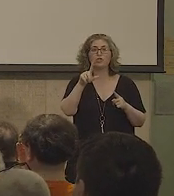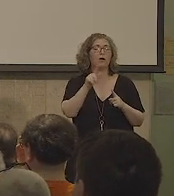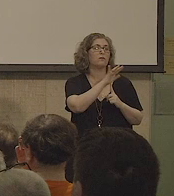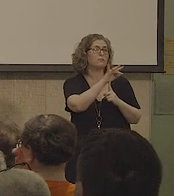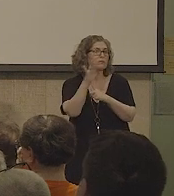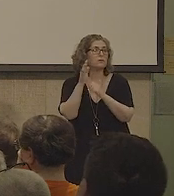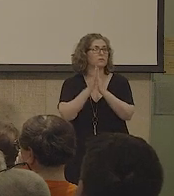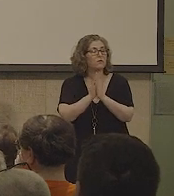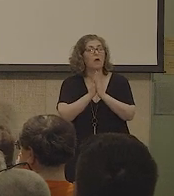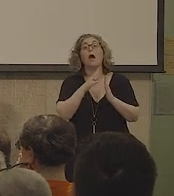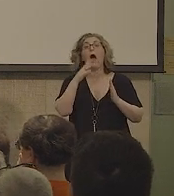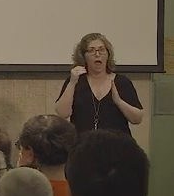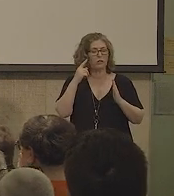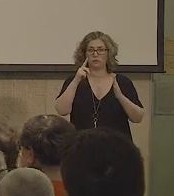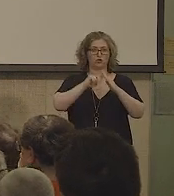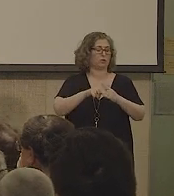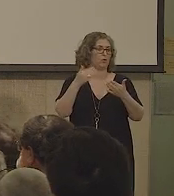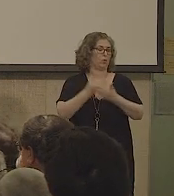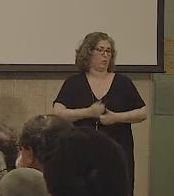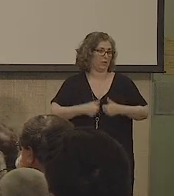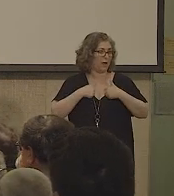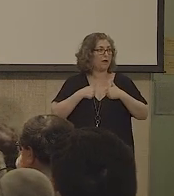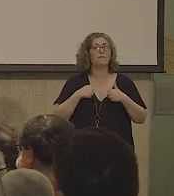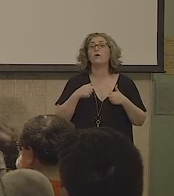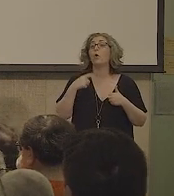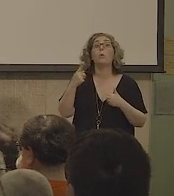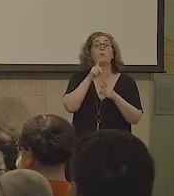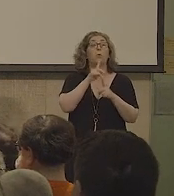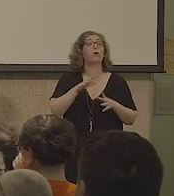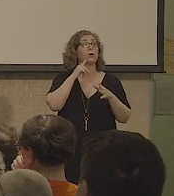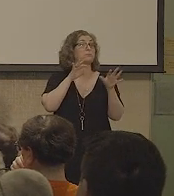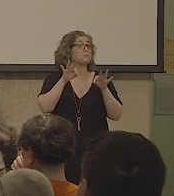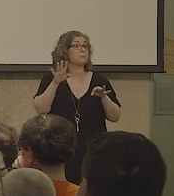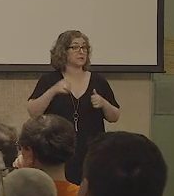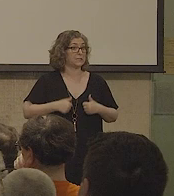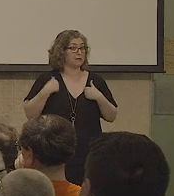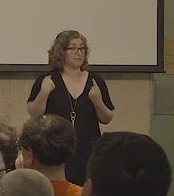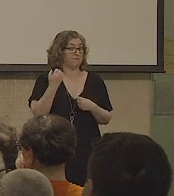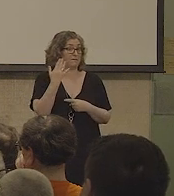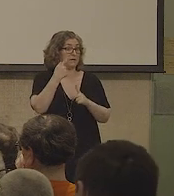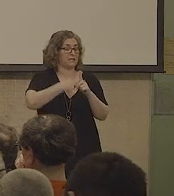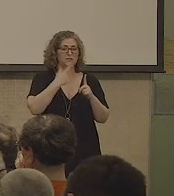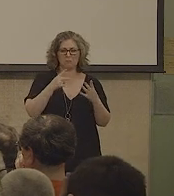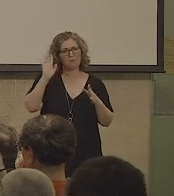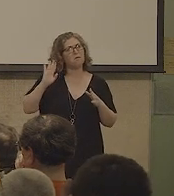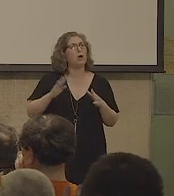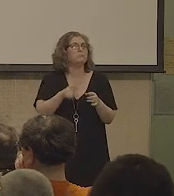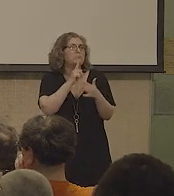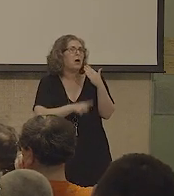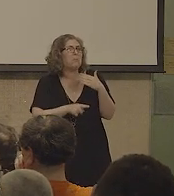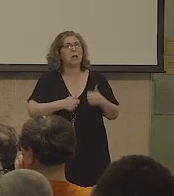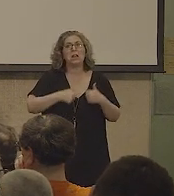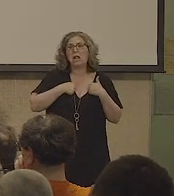mission. One reporter summing up Fred's last 15 months wrote, quote, "From the humble life of a father, husband, and